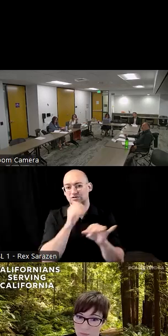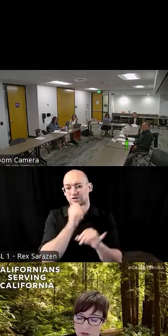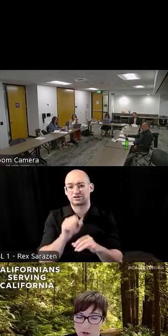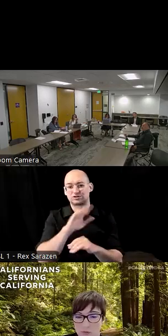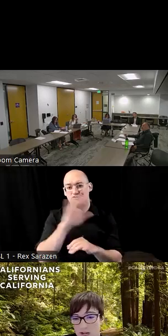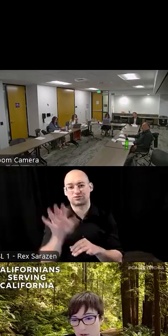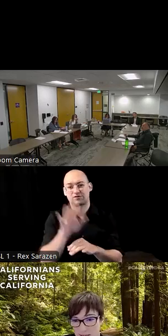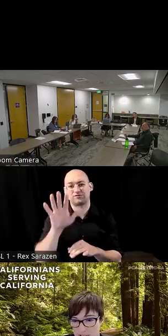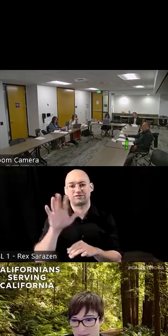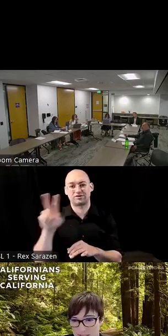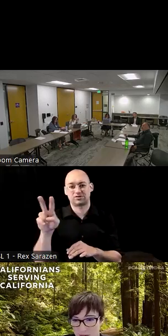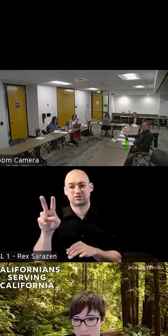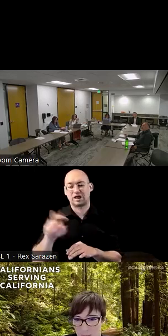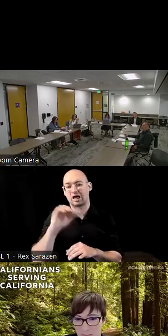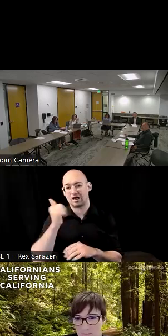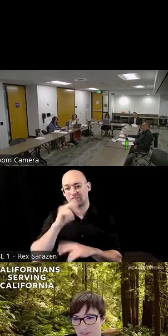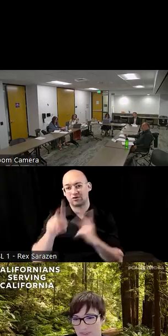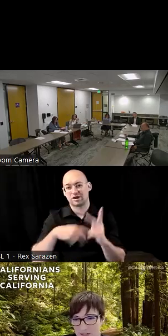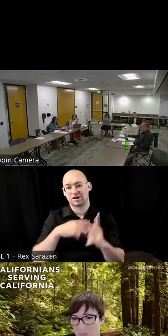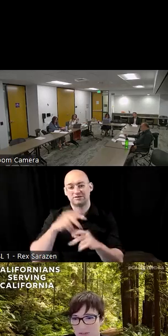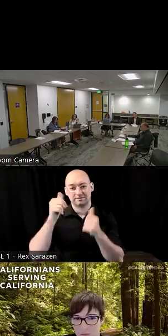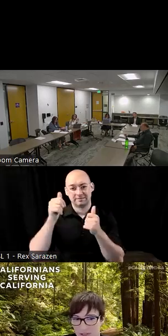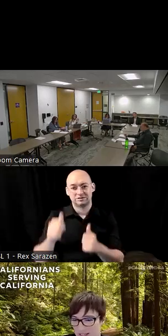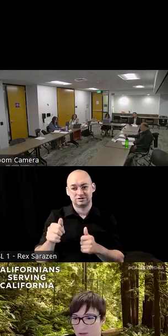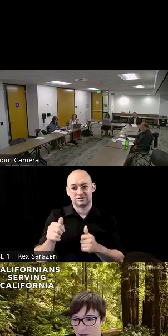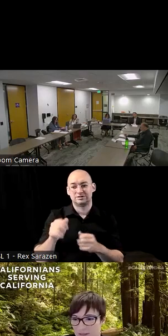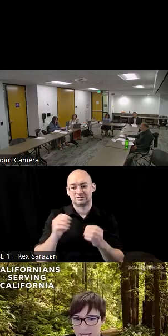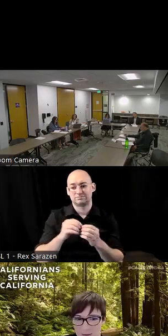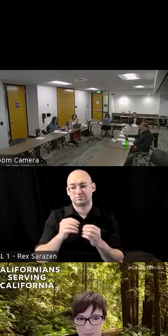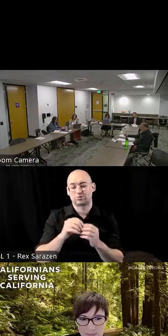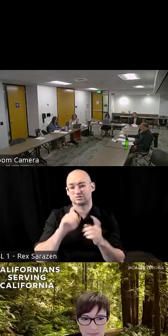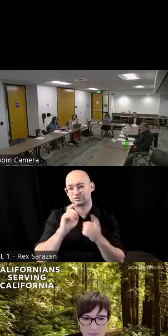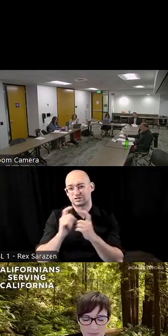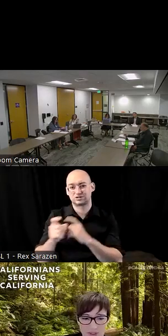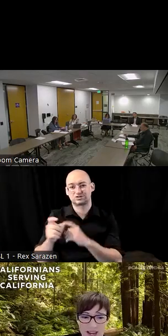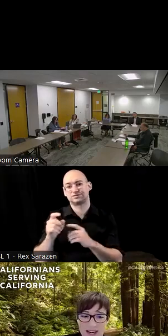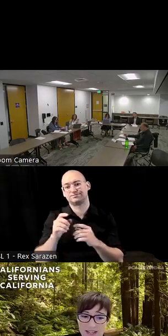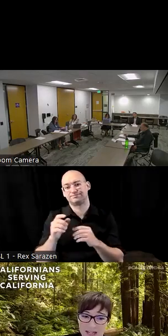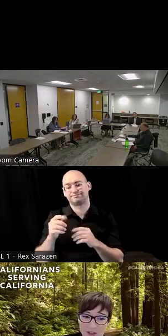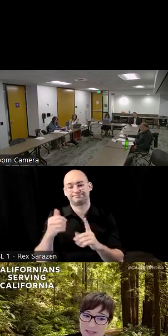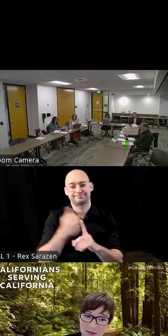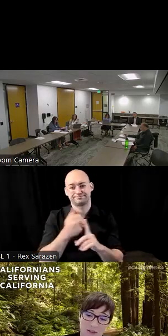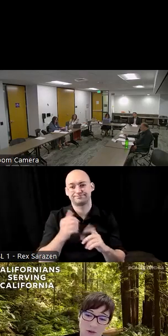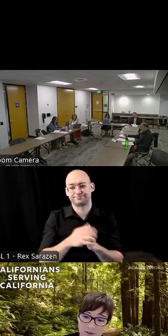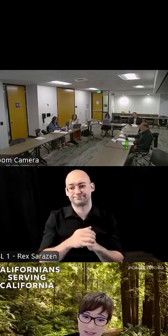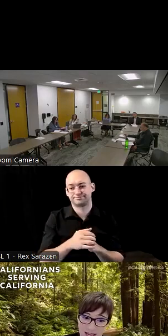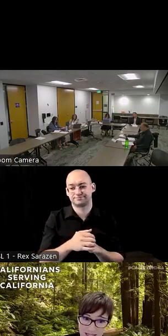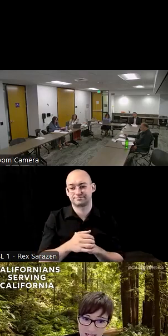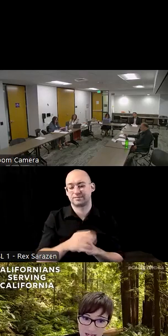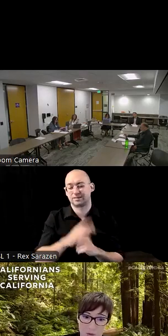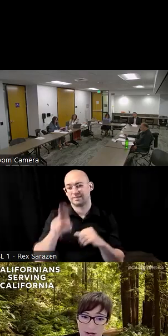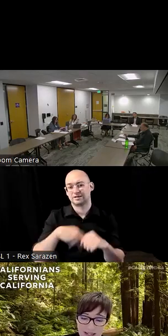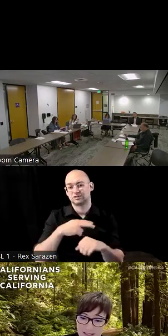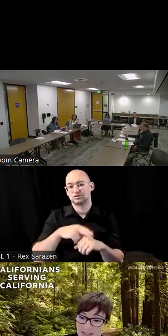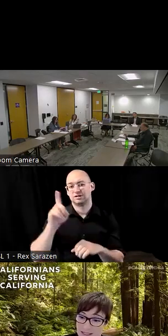52. For the other types of dementia, there's more variable ages of onset. And the National Down Syndrome